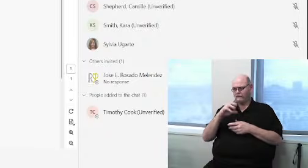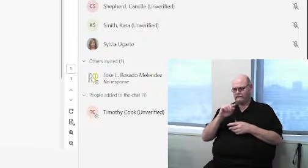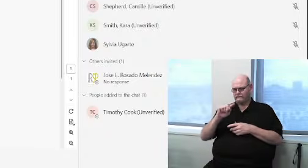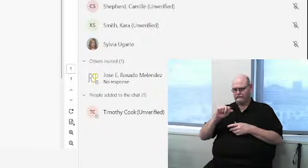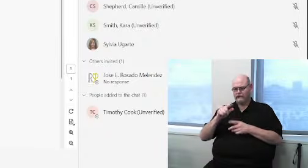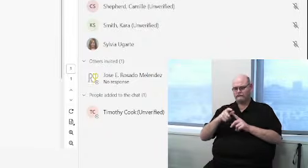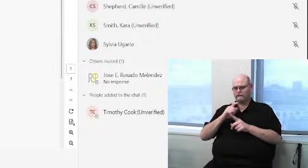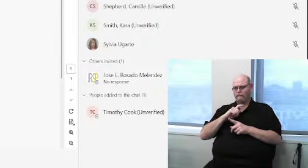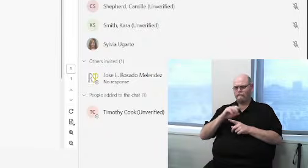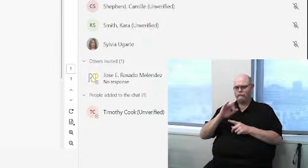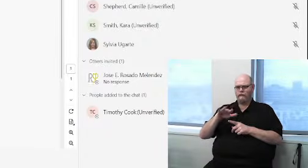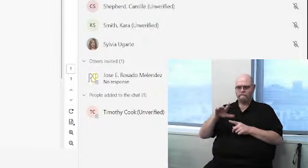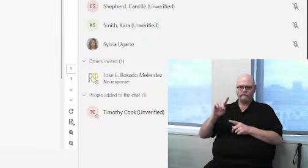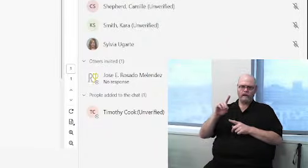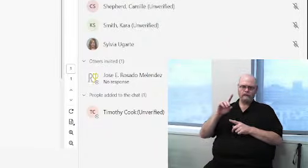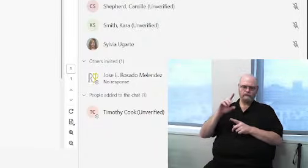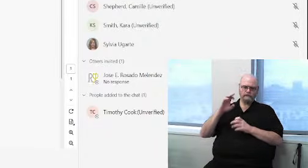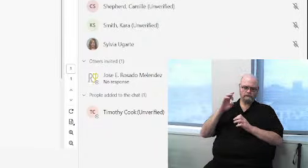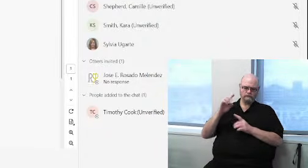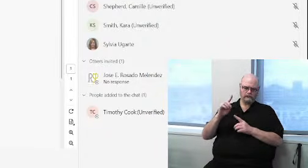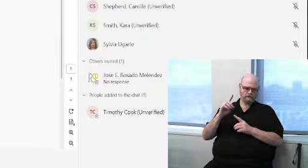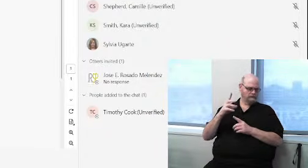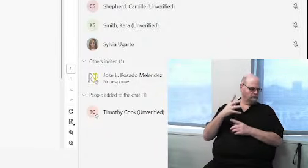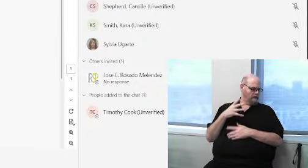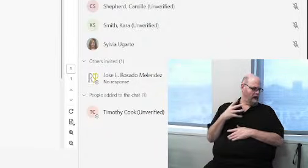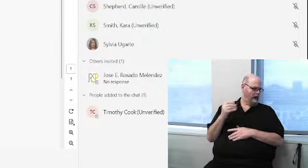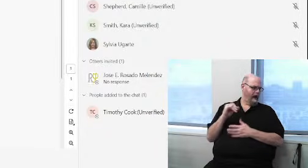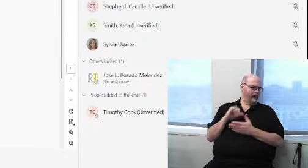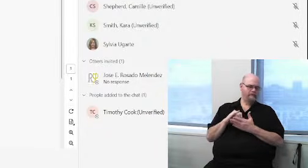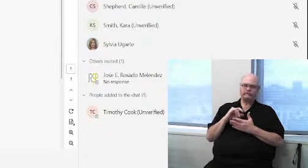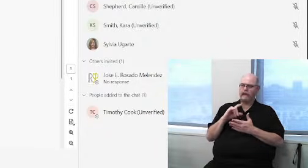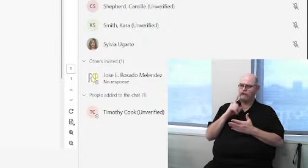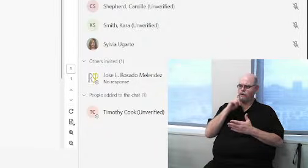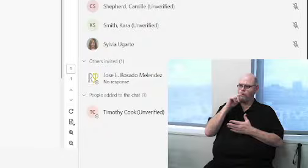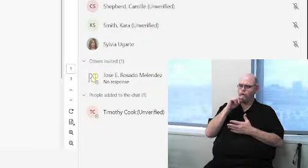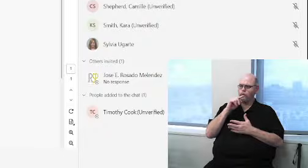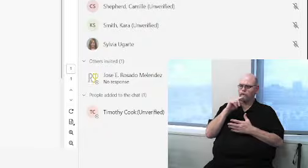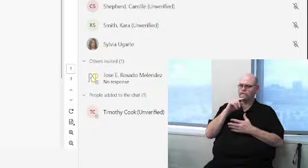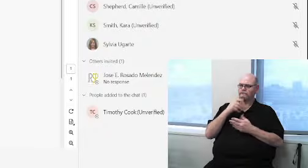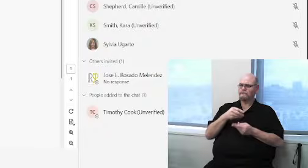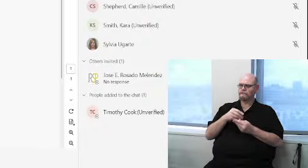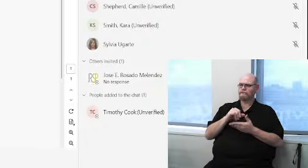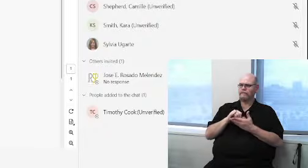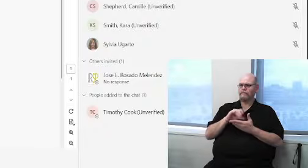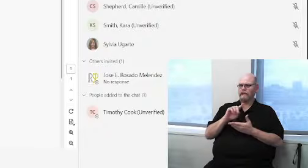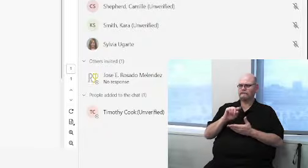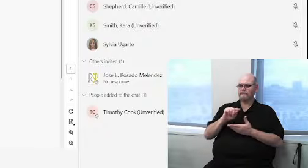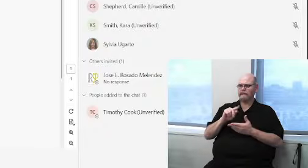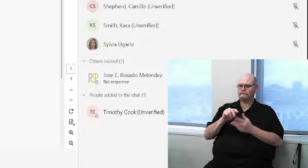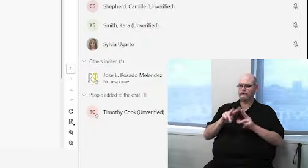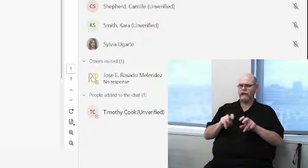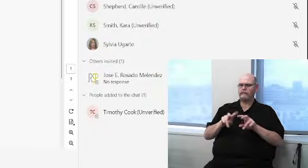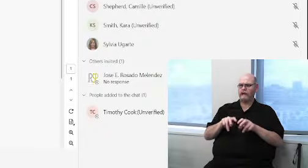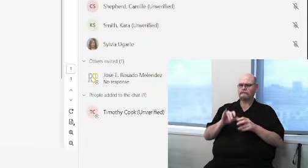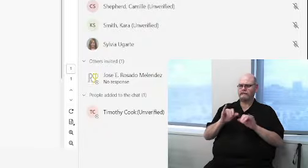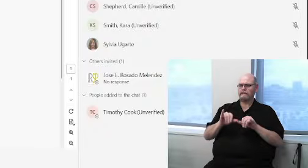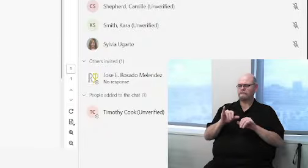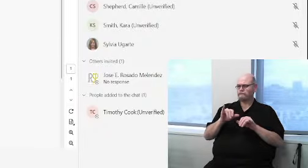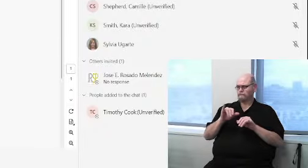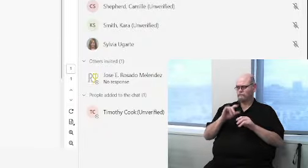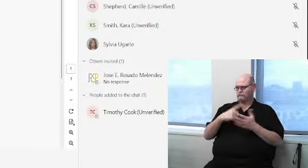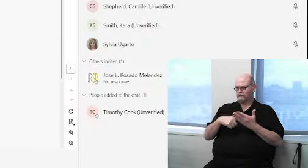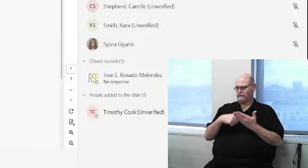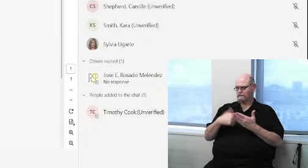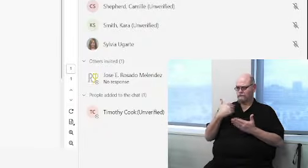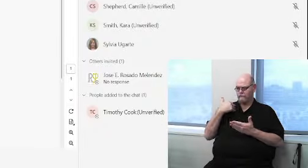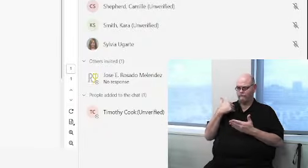data that goes into this modeling comes from field verifications. And they are the ones that actually enter the data that needs to be analyzed. As we